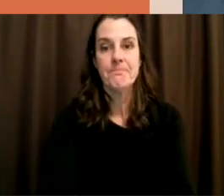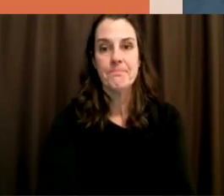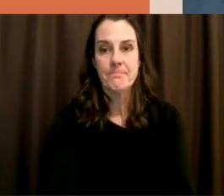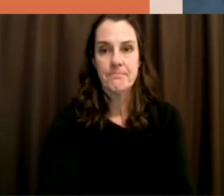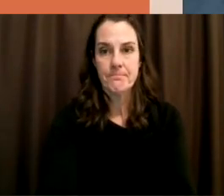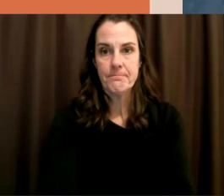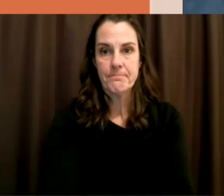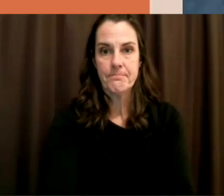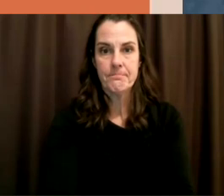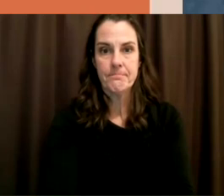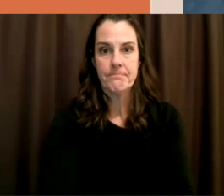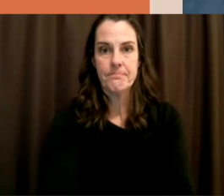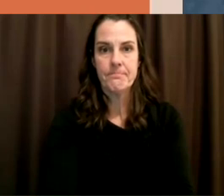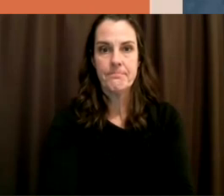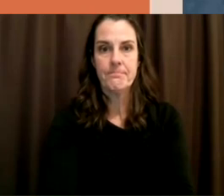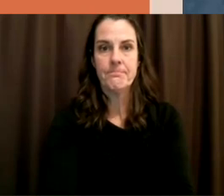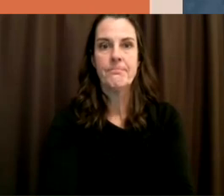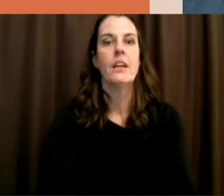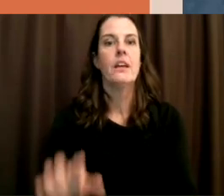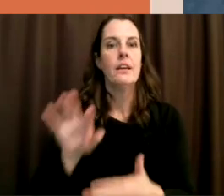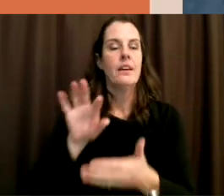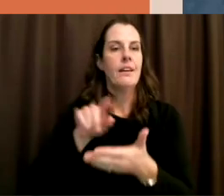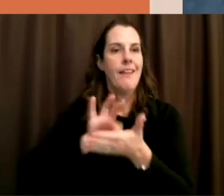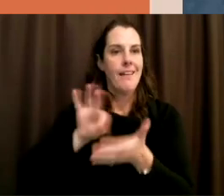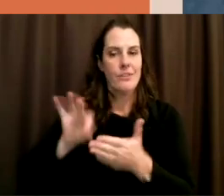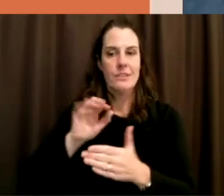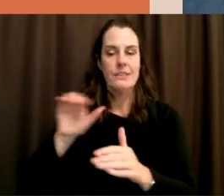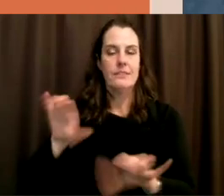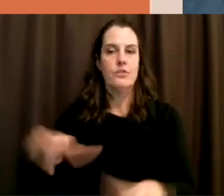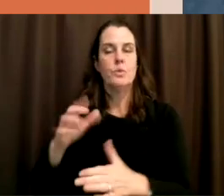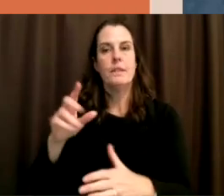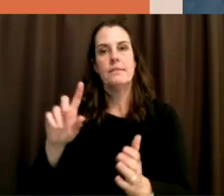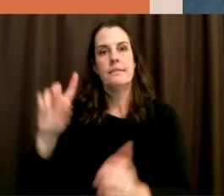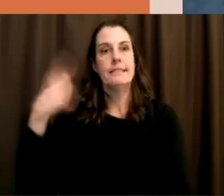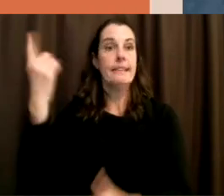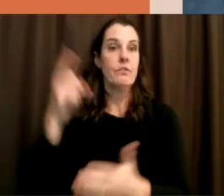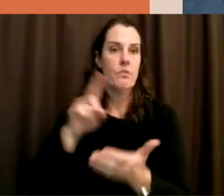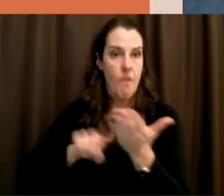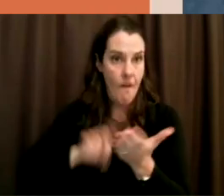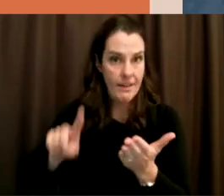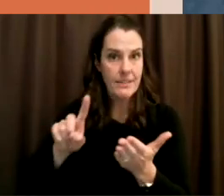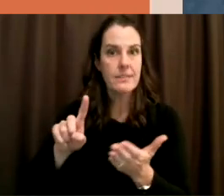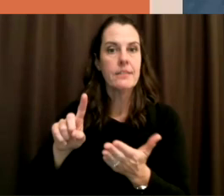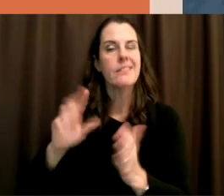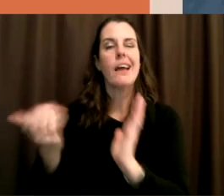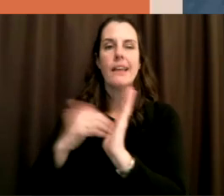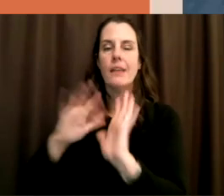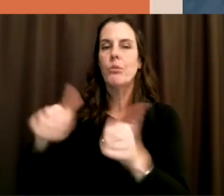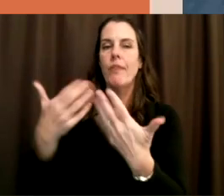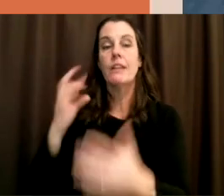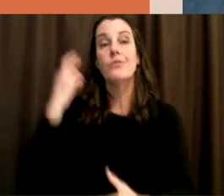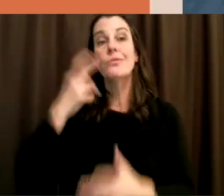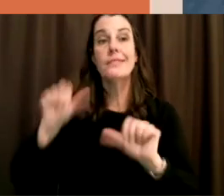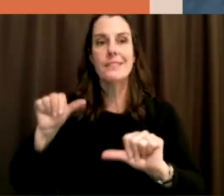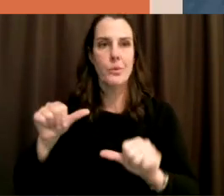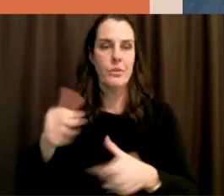Next one, accountants performing single audits gather evidence to obtain, again, reasonable assurance, right? Reasonable assurance that